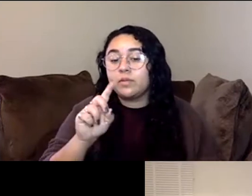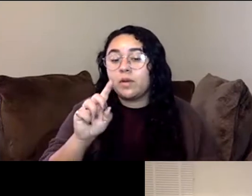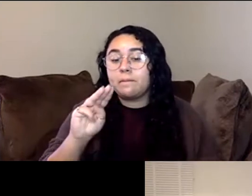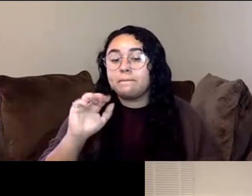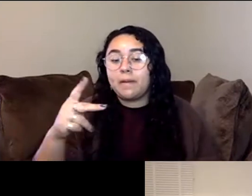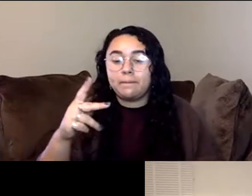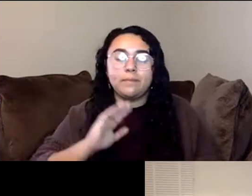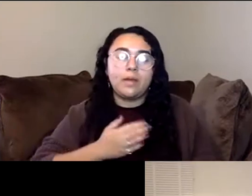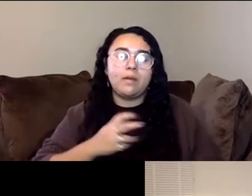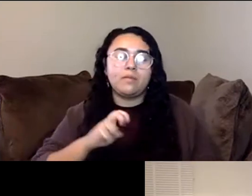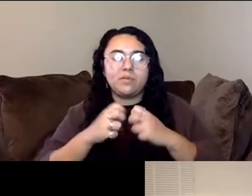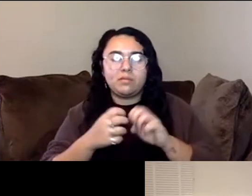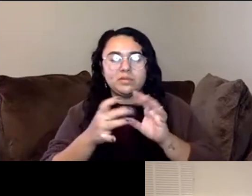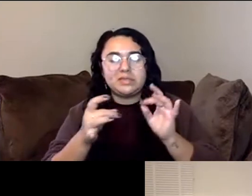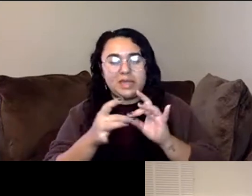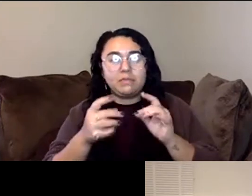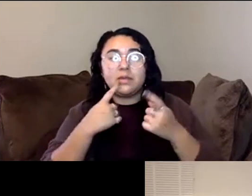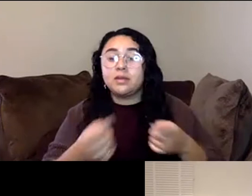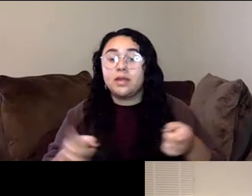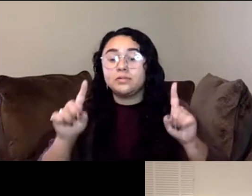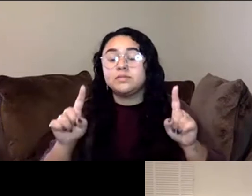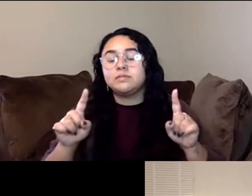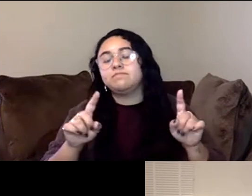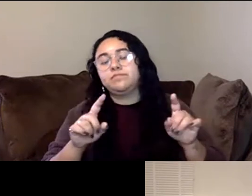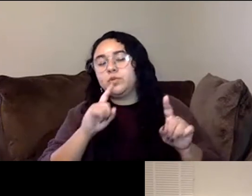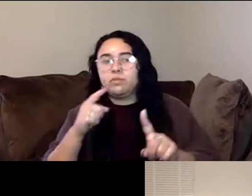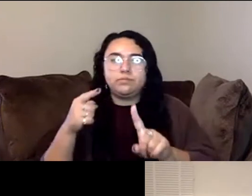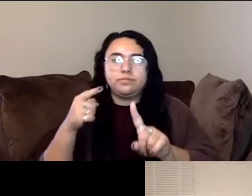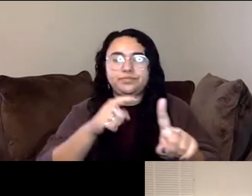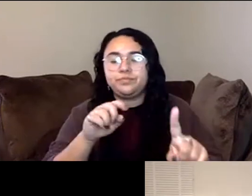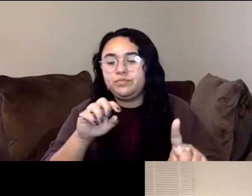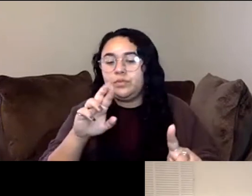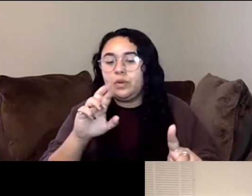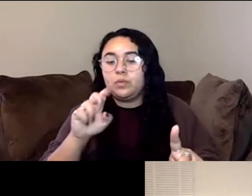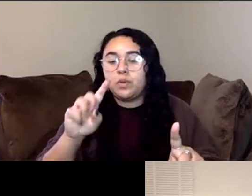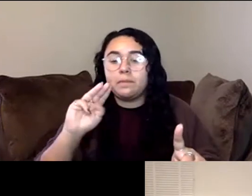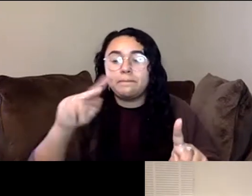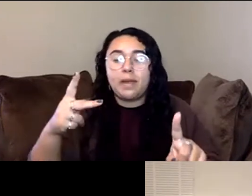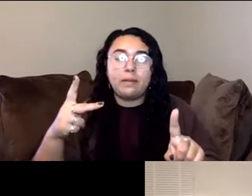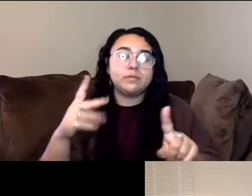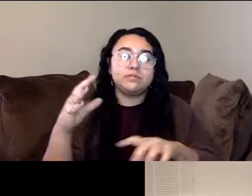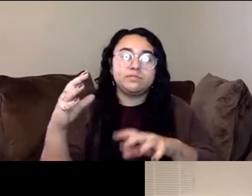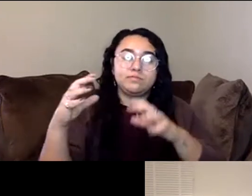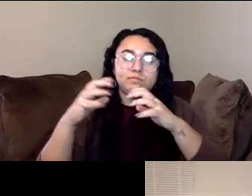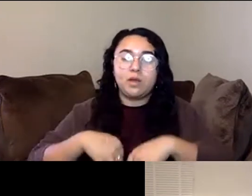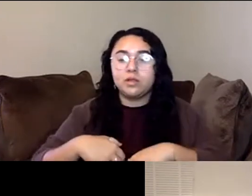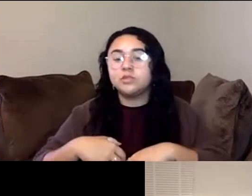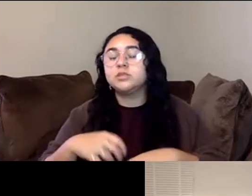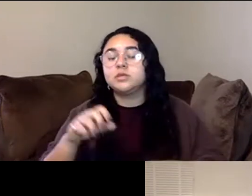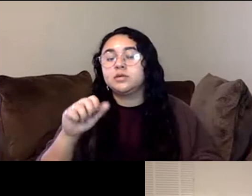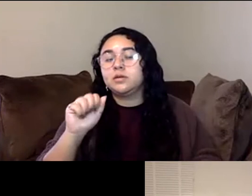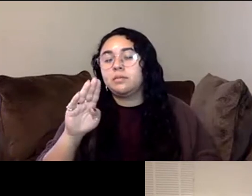that, a unified roadmap for abolishing old systems of oppression to create something rooted in equity.